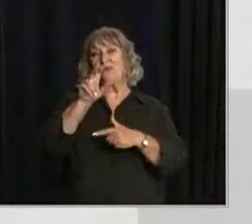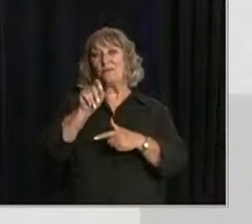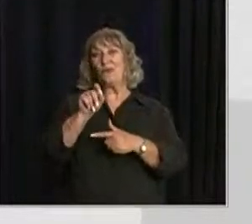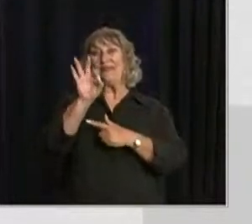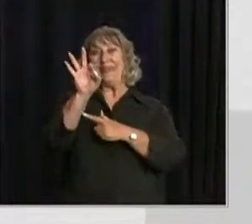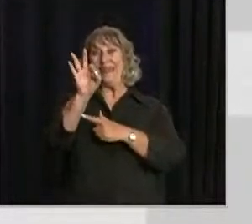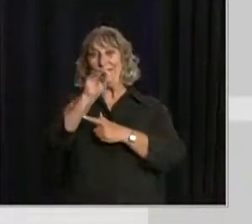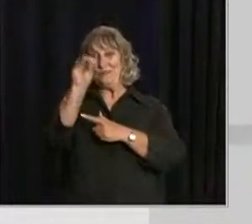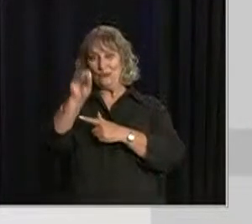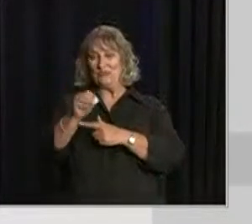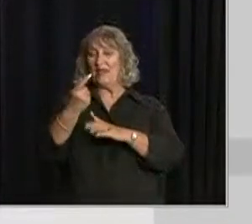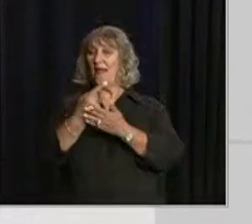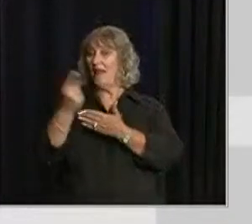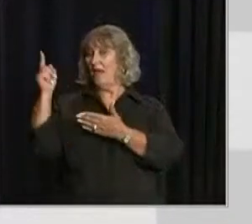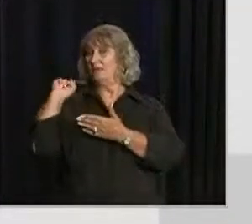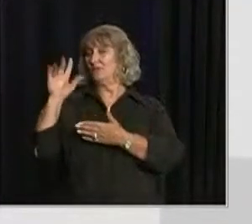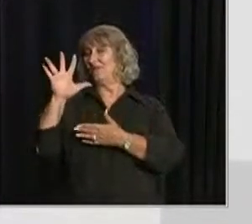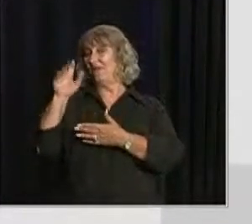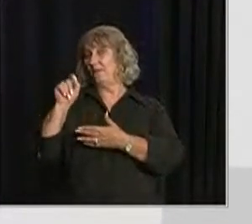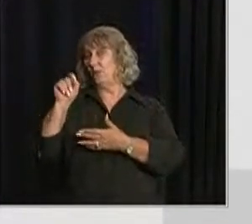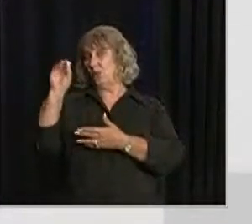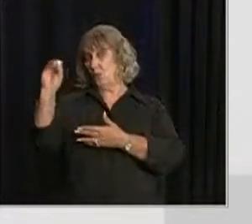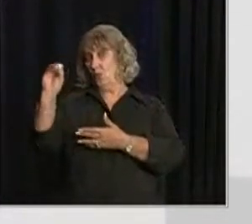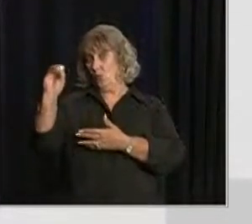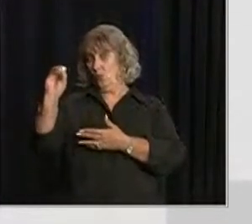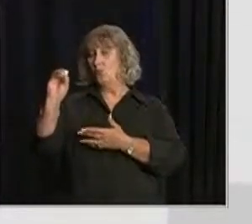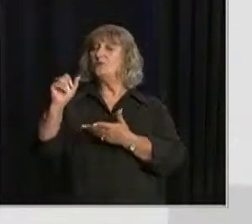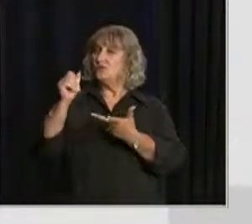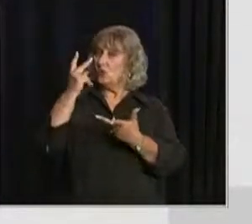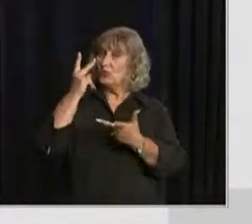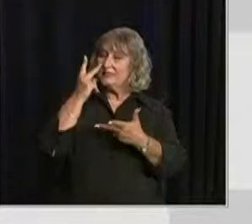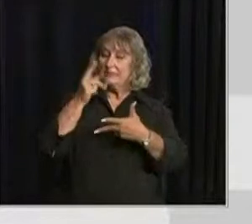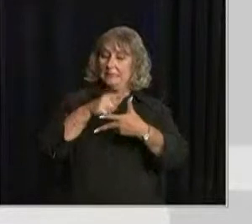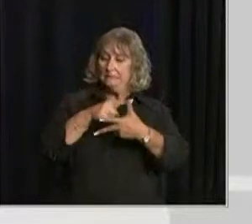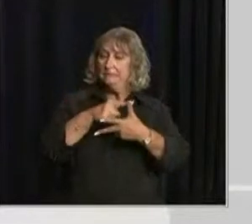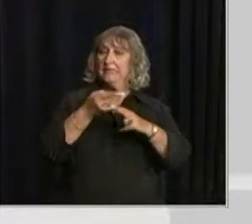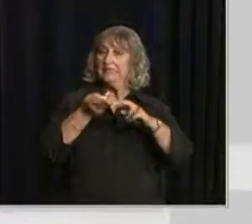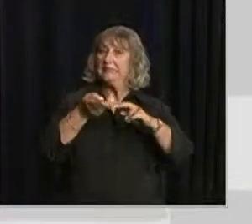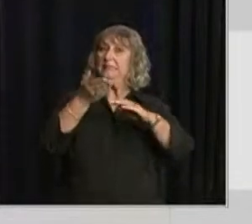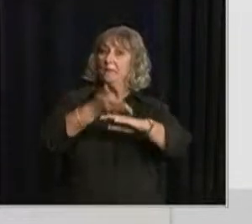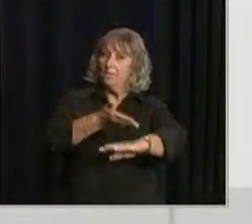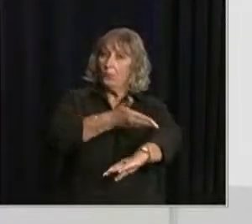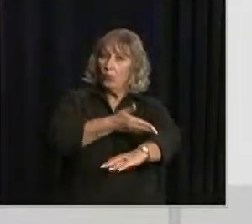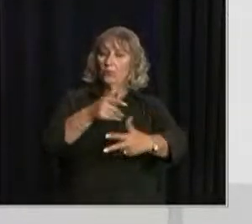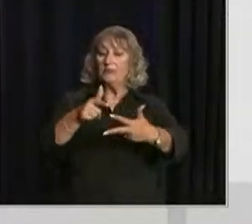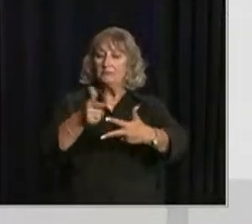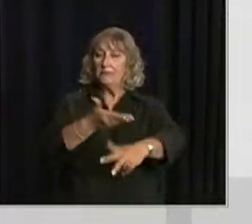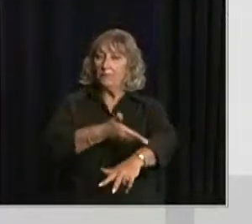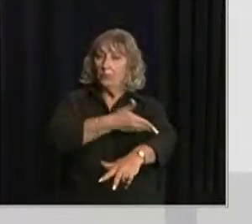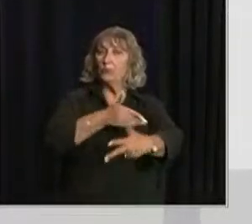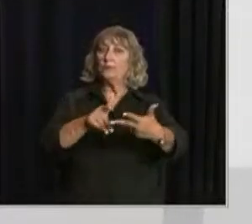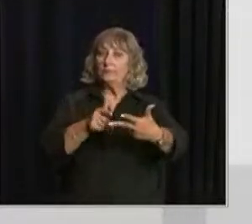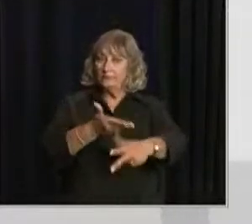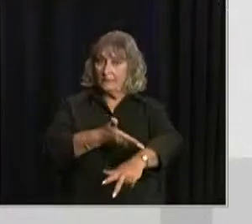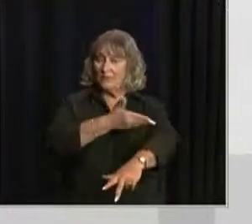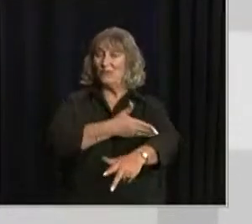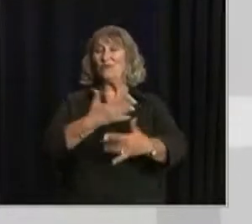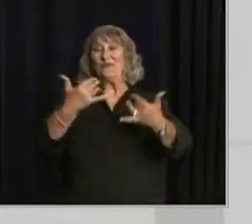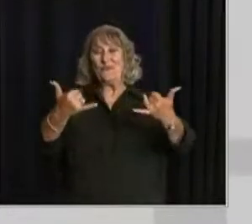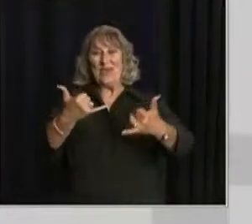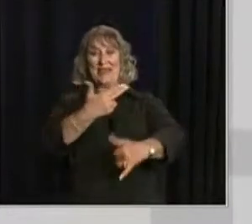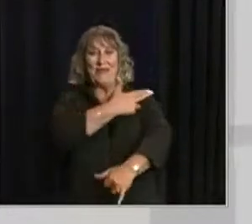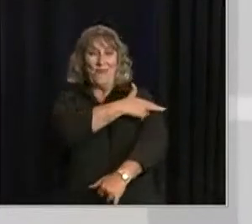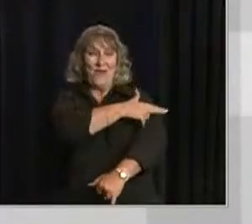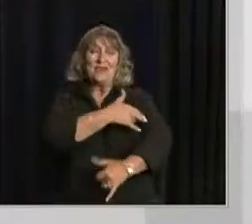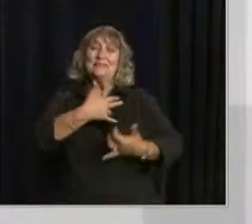were at 5.0%. While we do see improvements in hospitals, our overall health system remains in the high